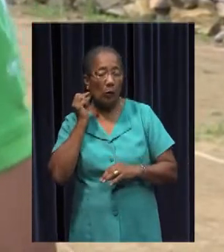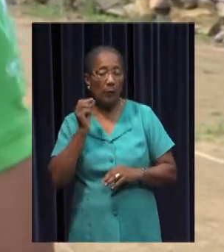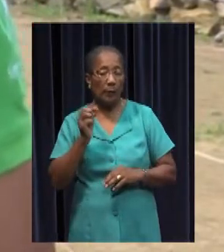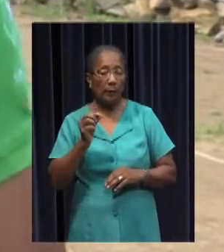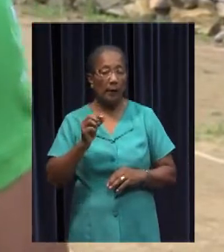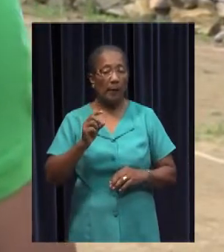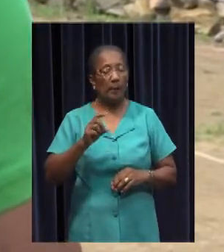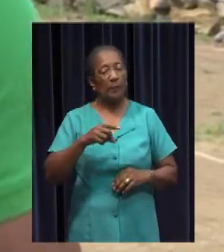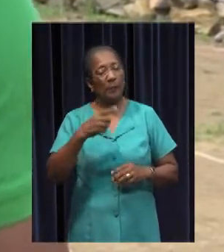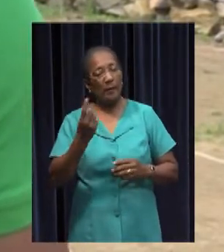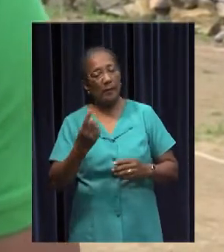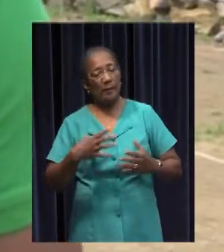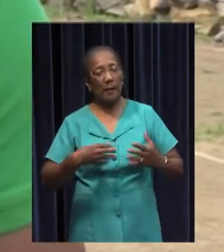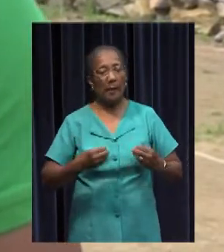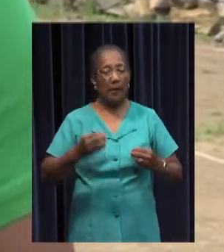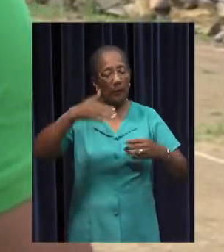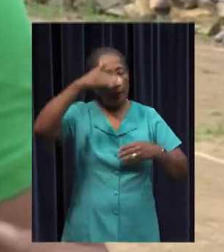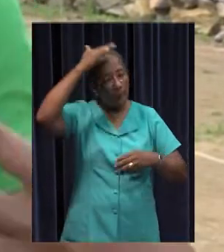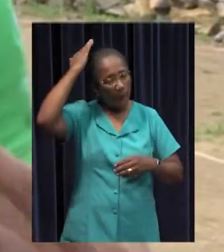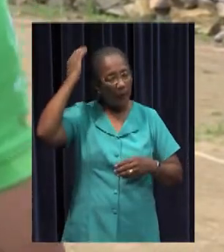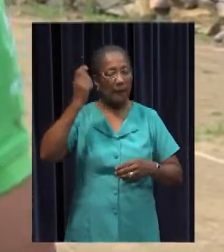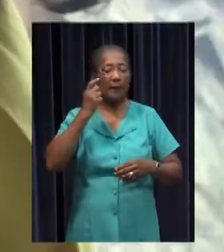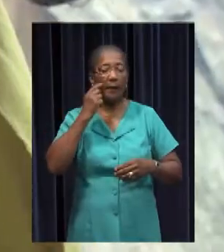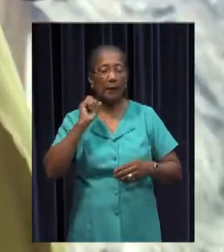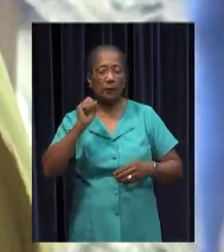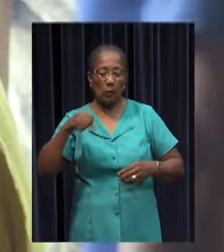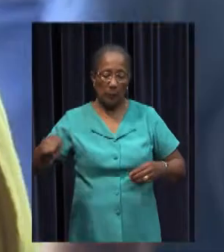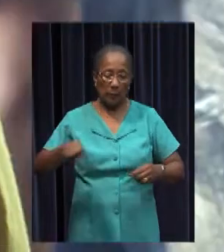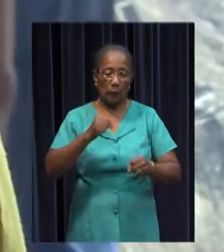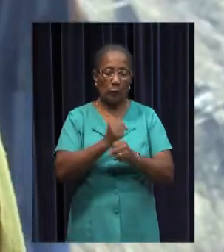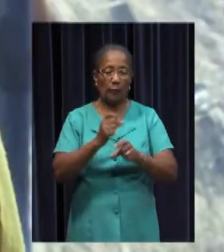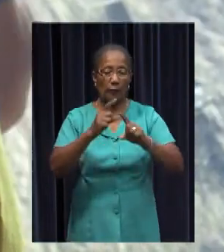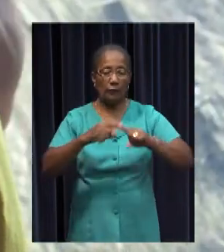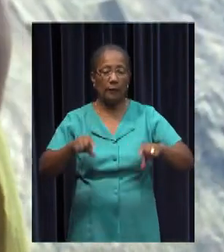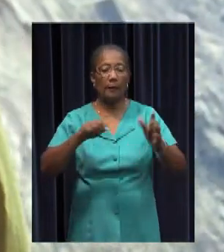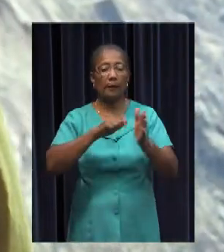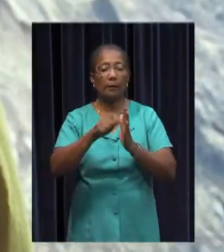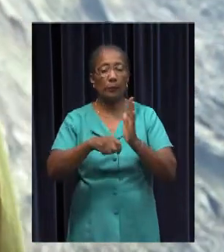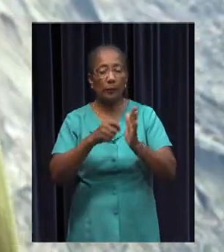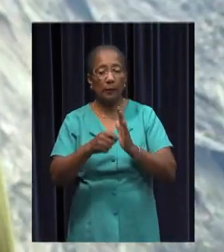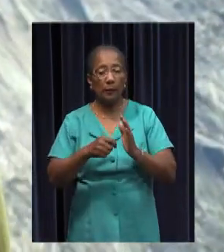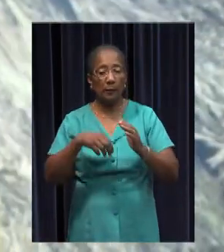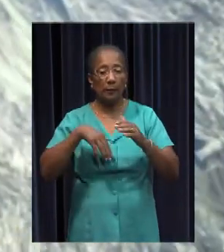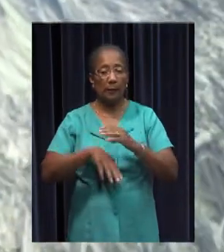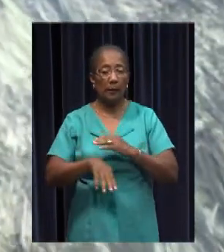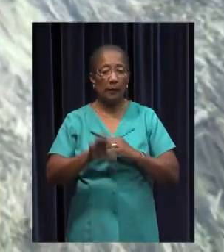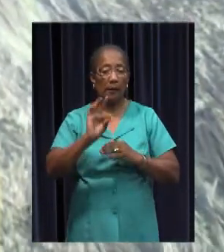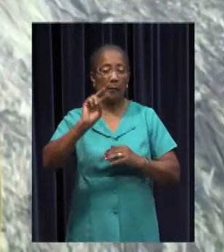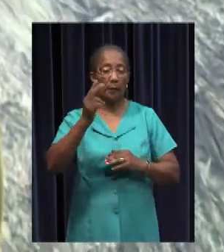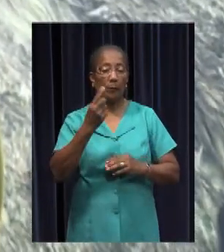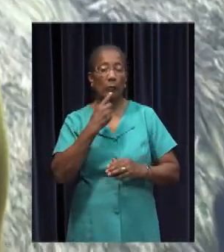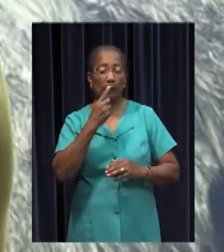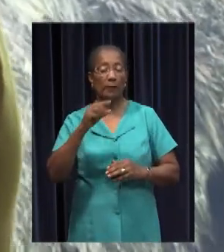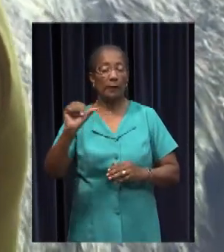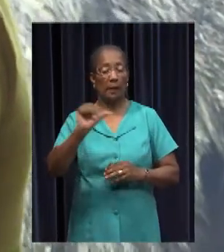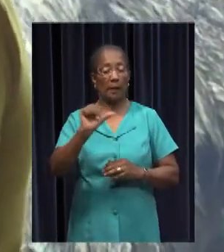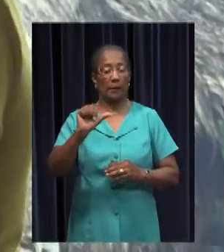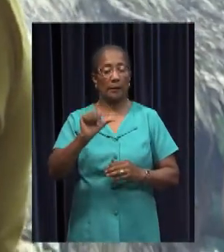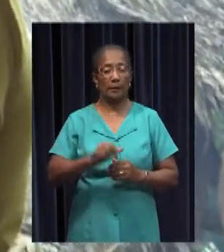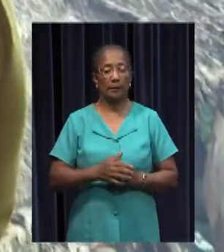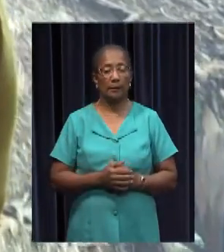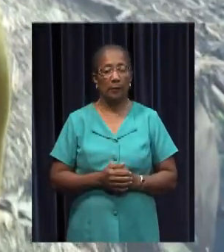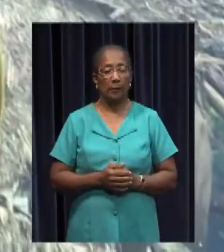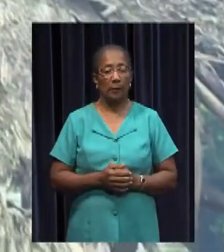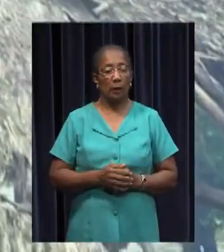women. Usually, men have the chance to participate in various projects. In Tepu, it is